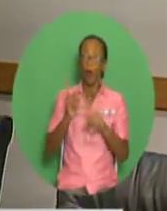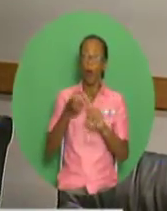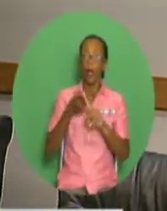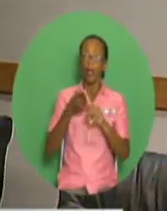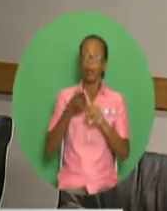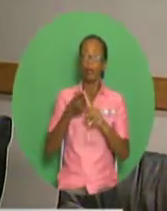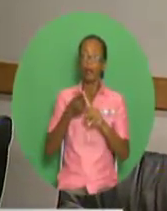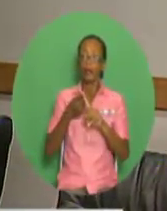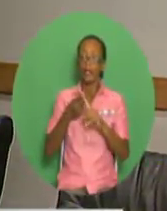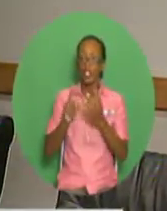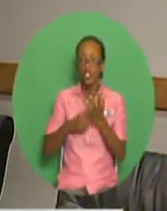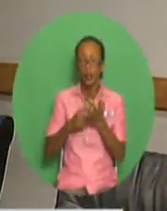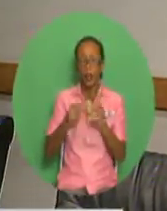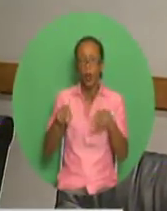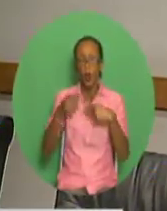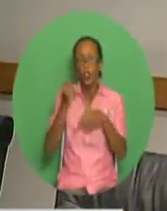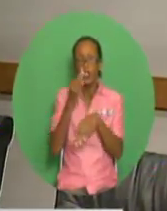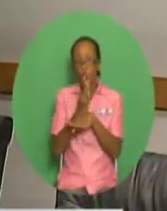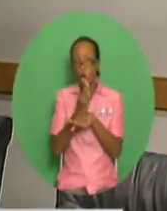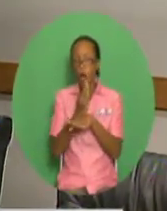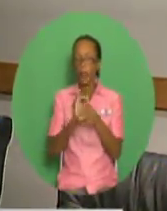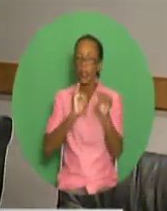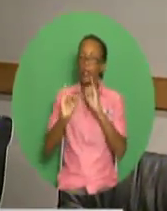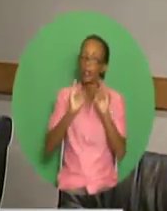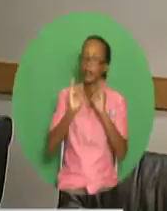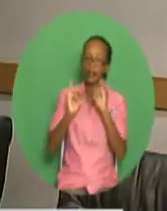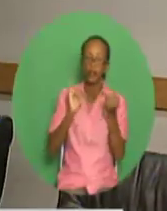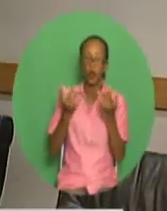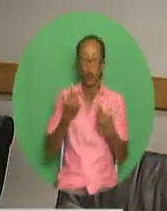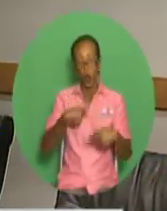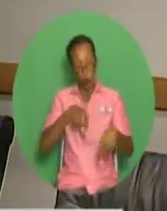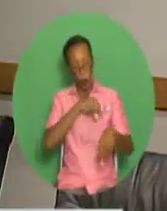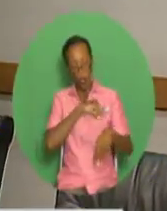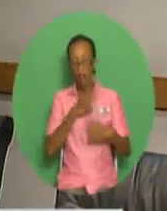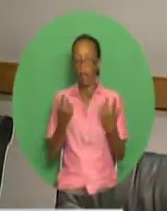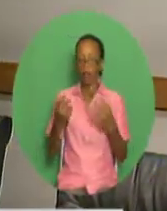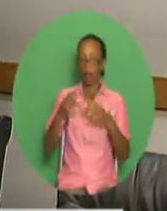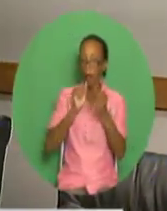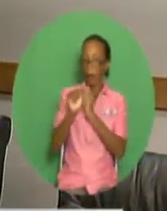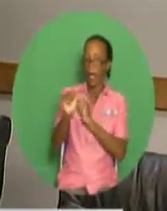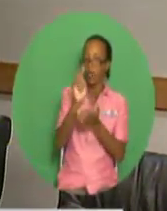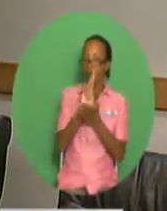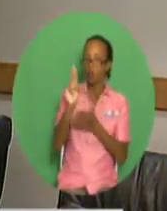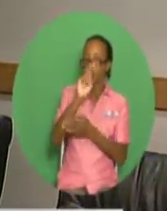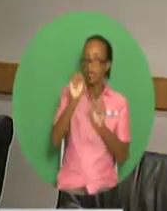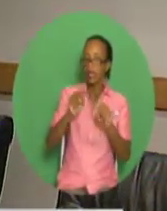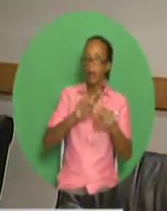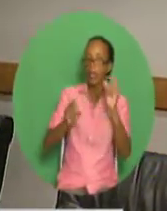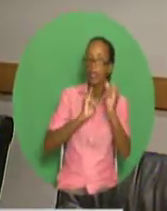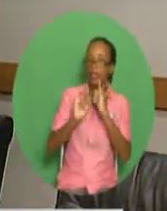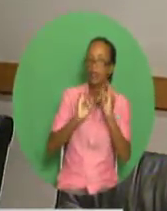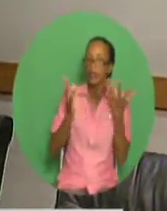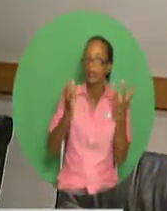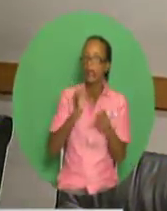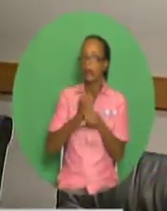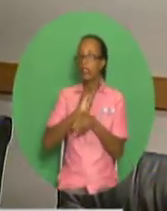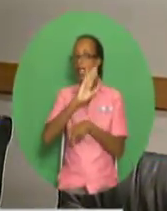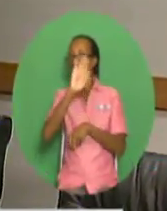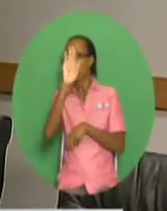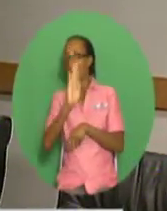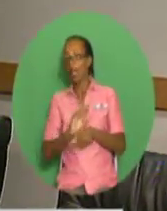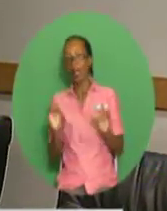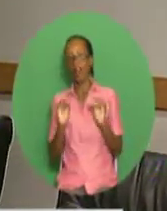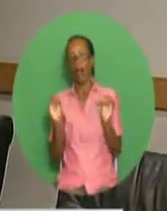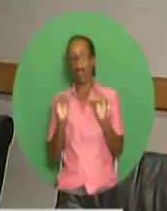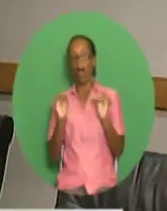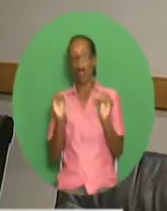for job interviews. So they may have the qualifications, may they have the degrees and so on, but when they go to the interview, they don't have the experience. And what they've been asking